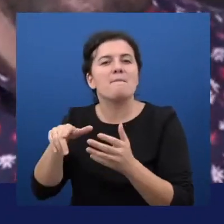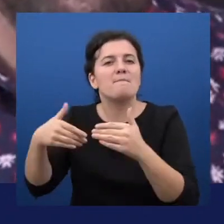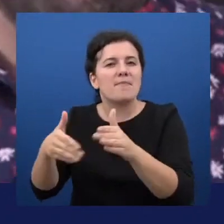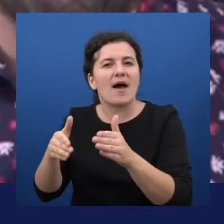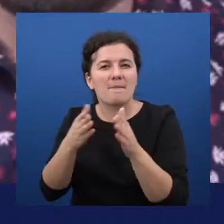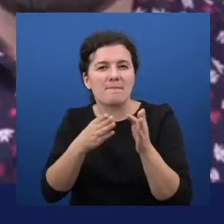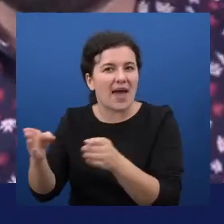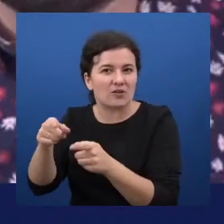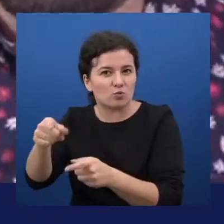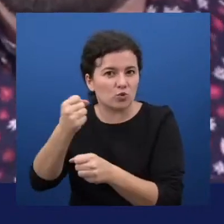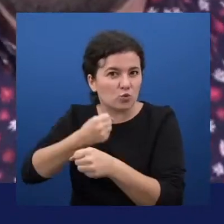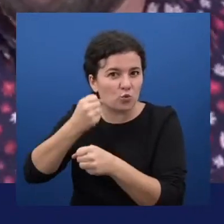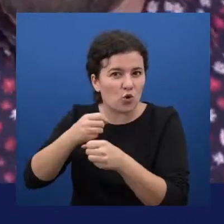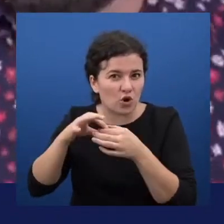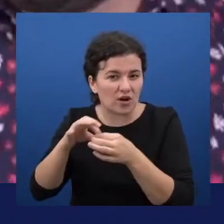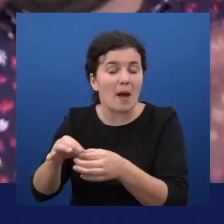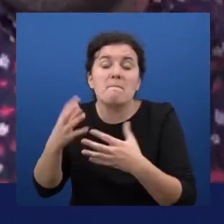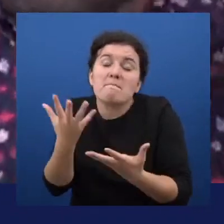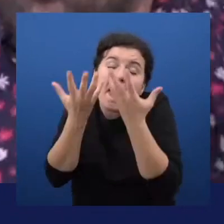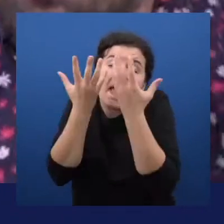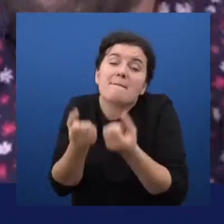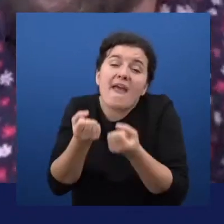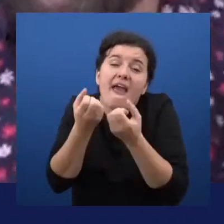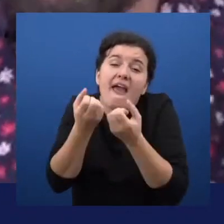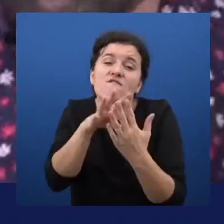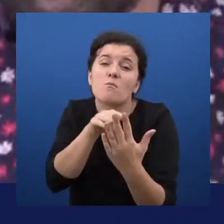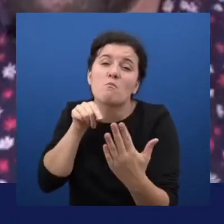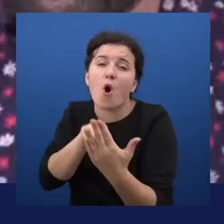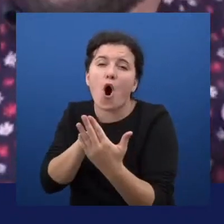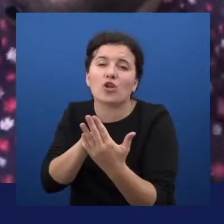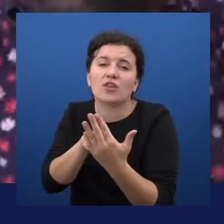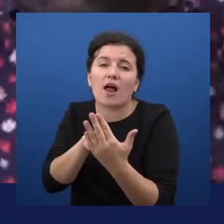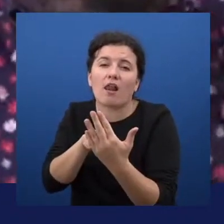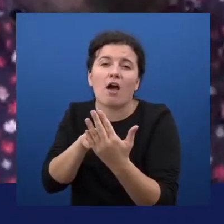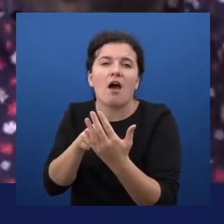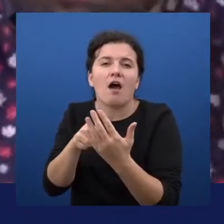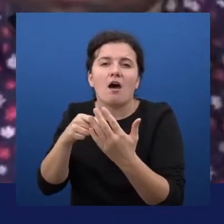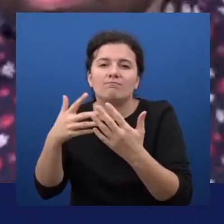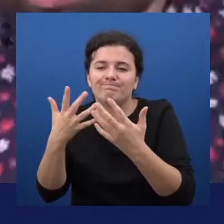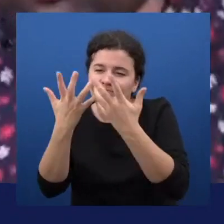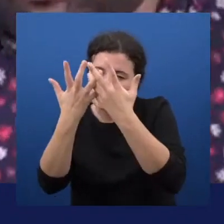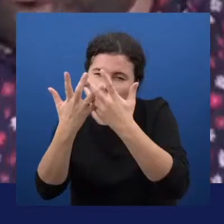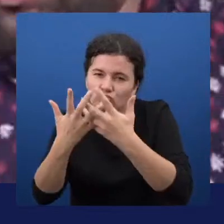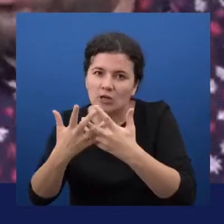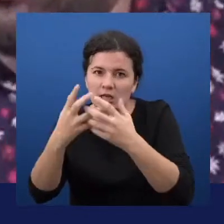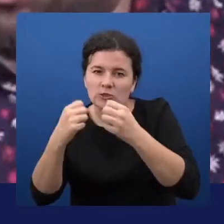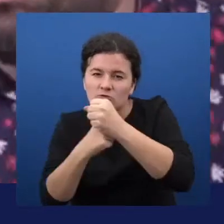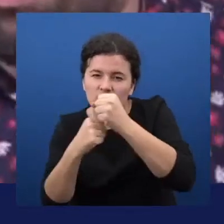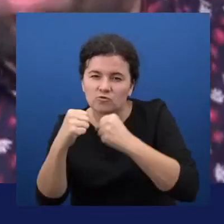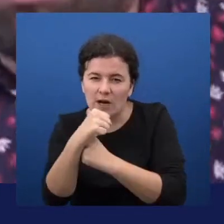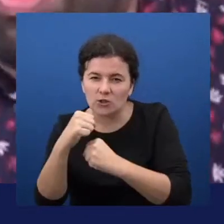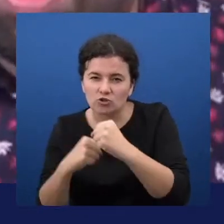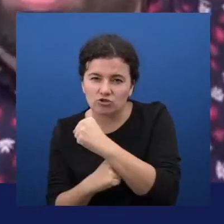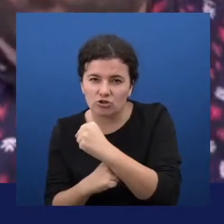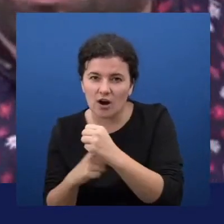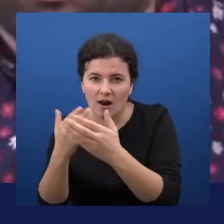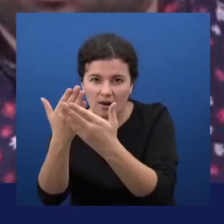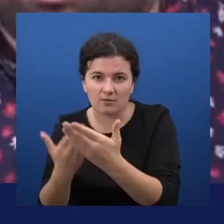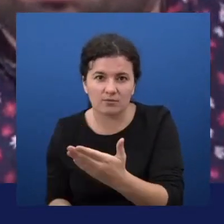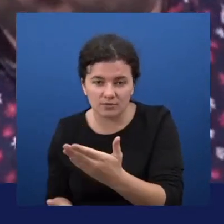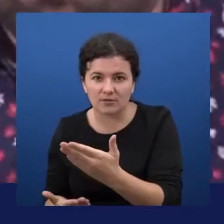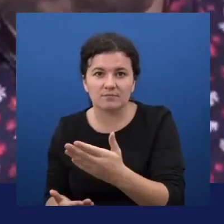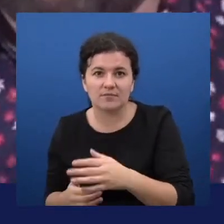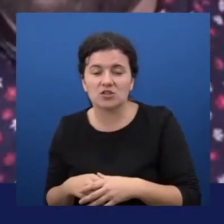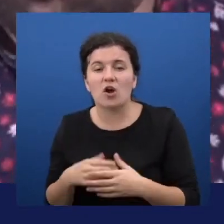a structural model beyond deep learning that we can use, because in the end, it's all dot products and functions